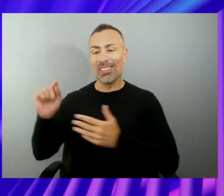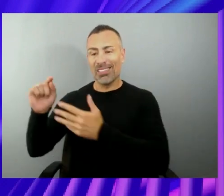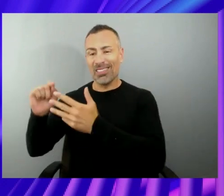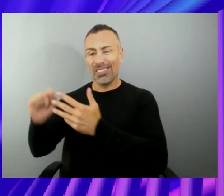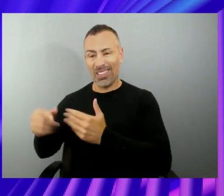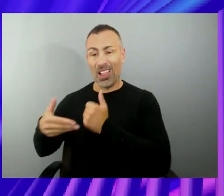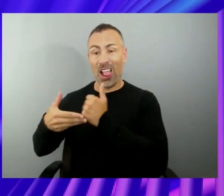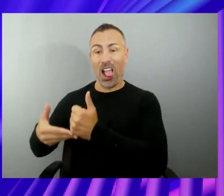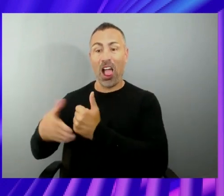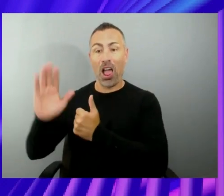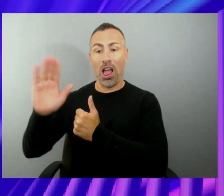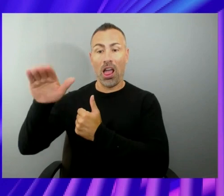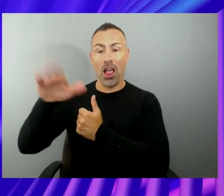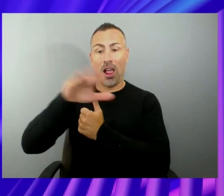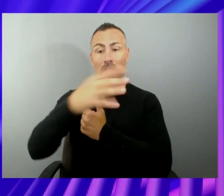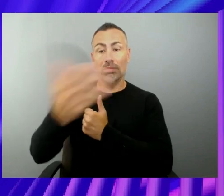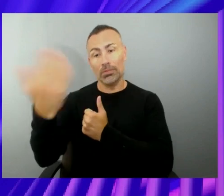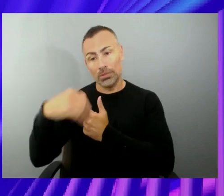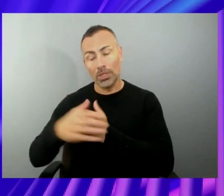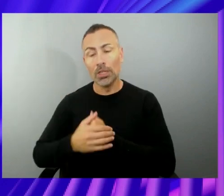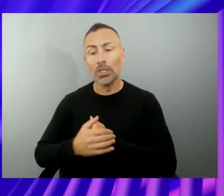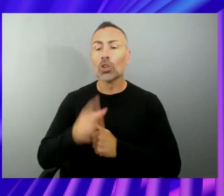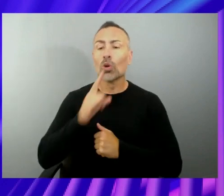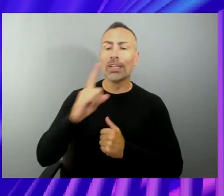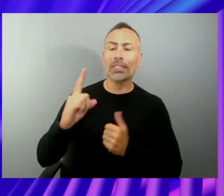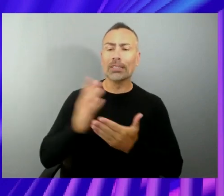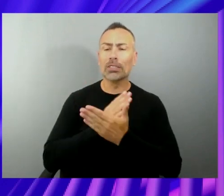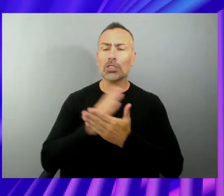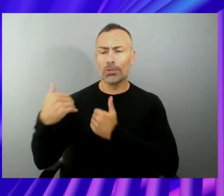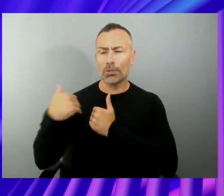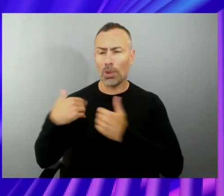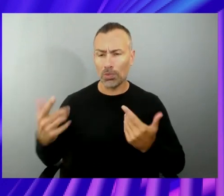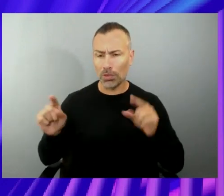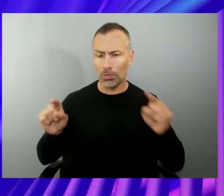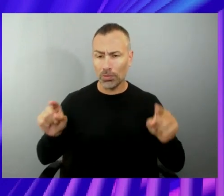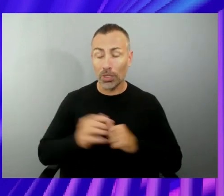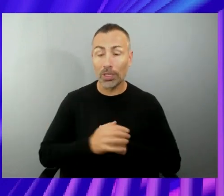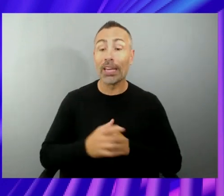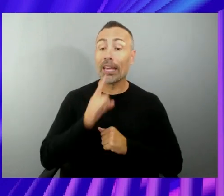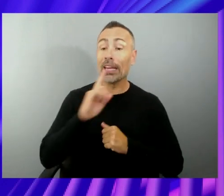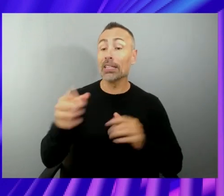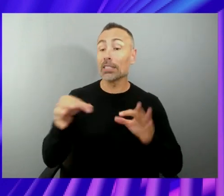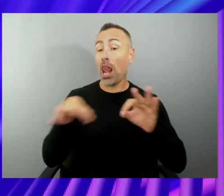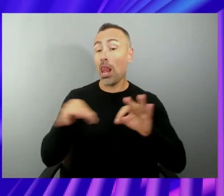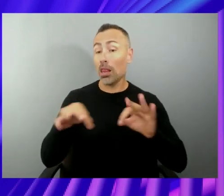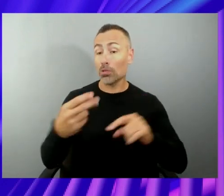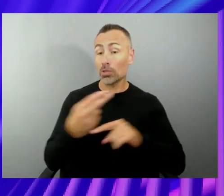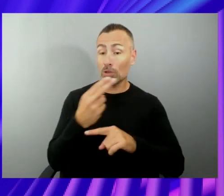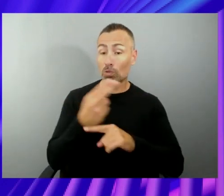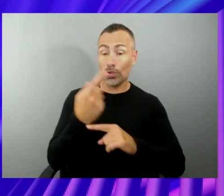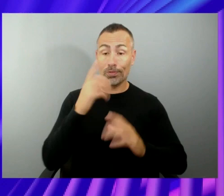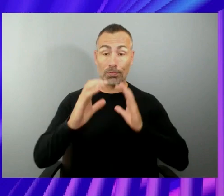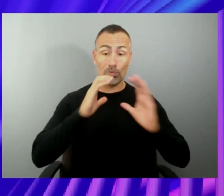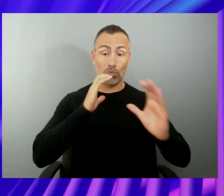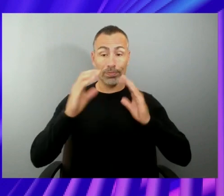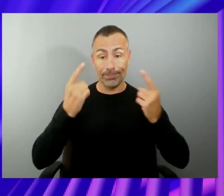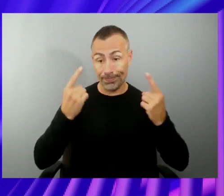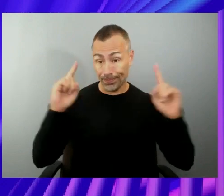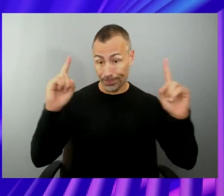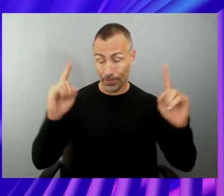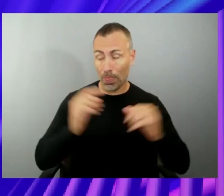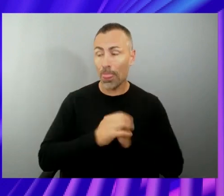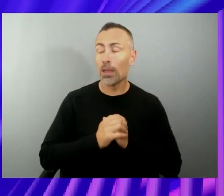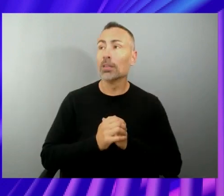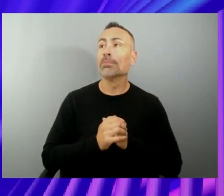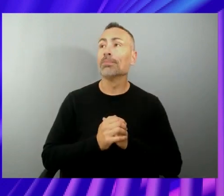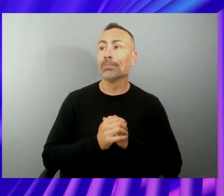responsibility model, it's kind of a language. It makes those communications a little bit easier. Now, through the instances